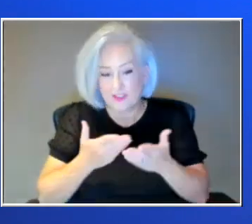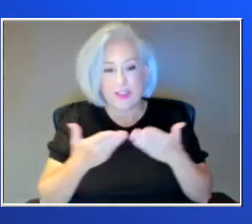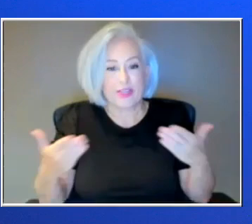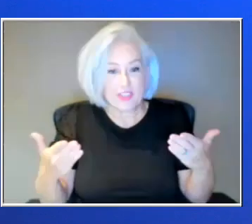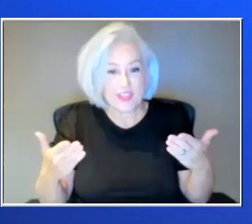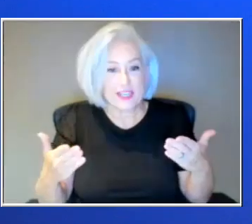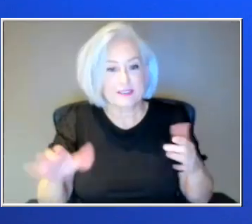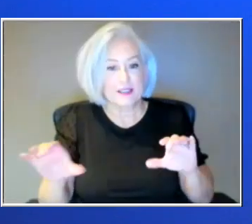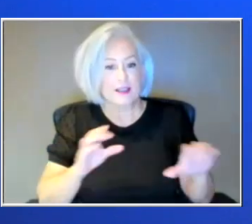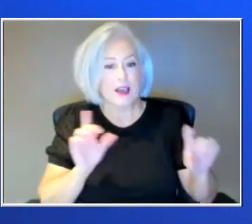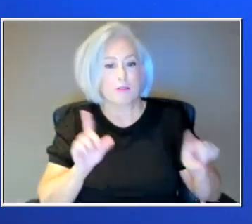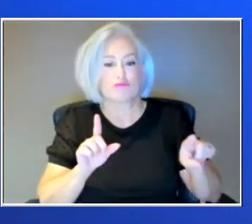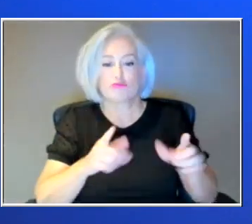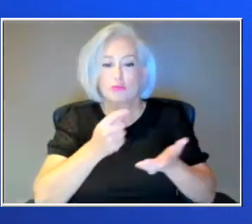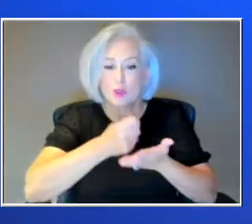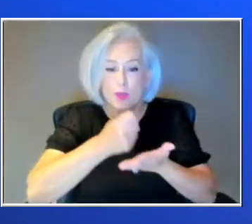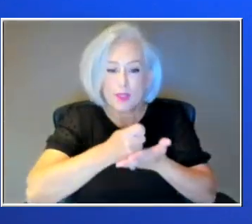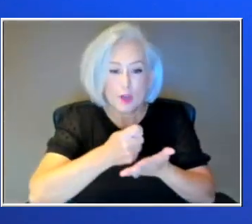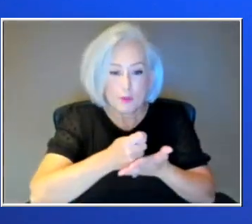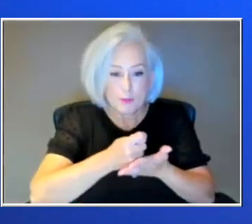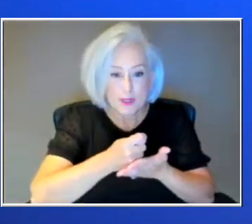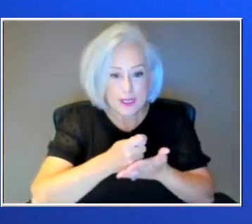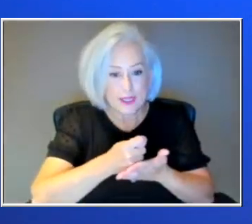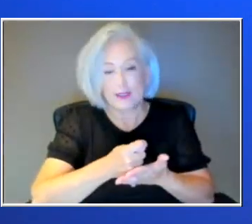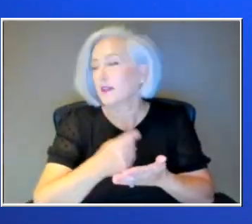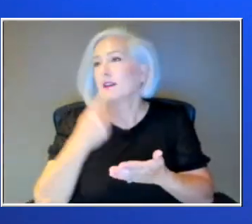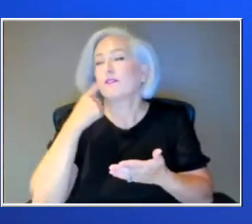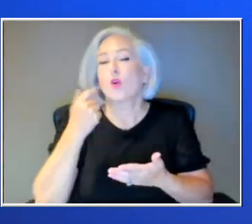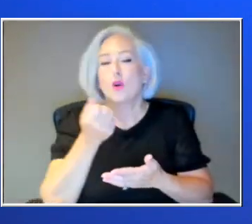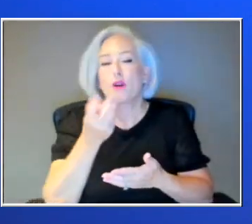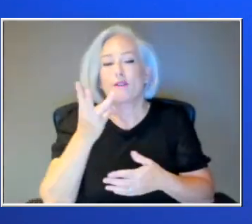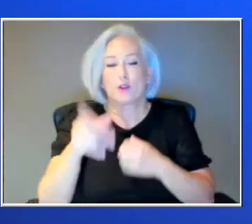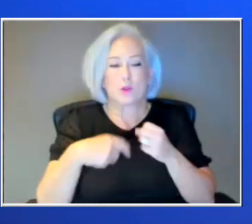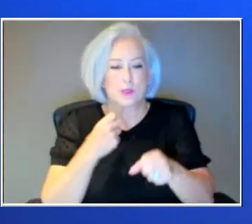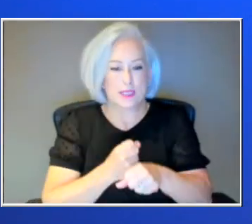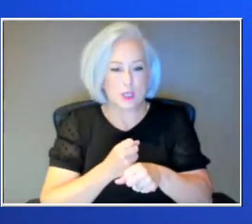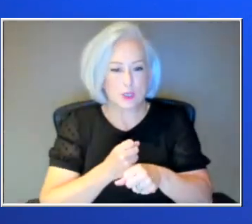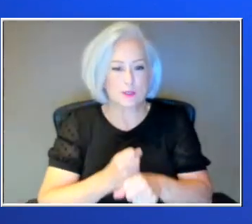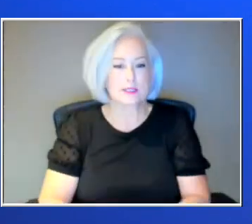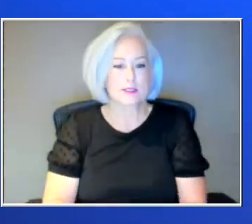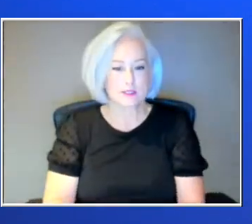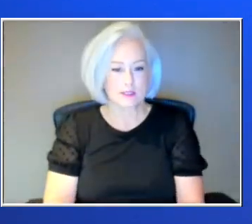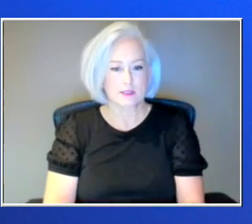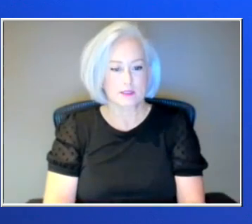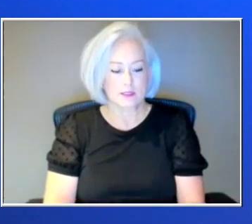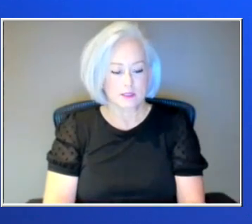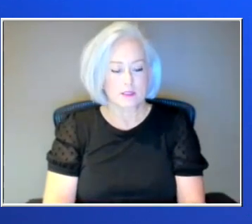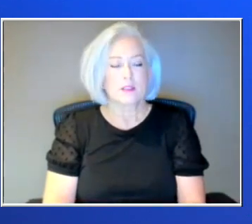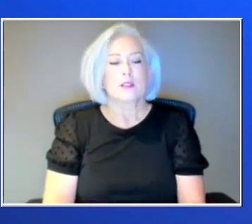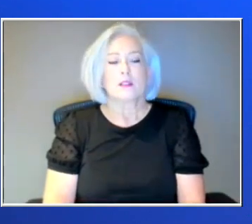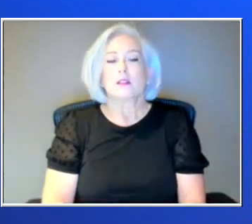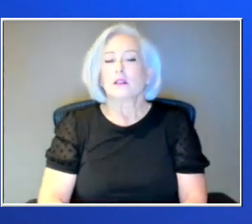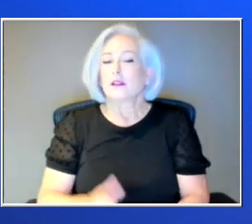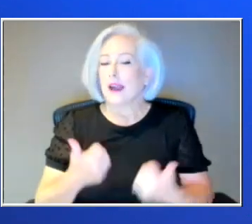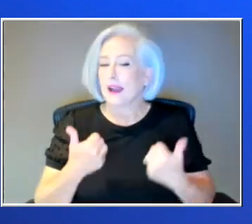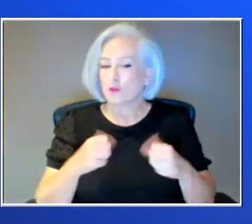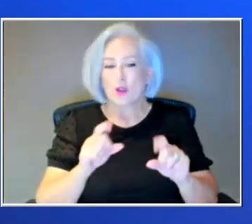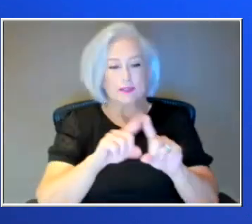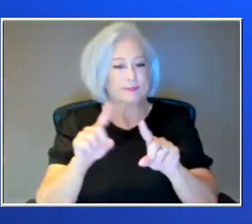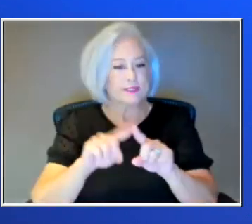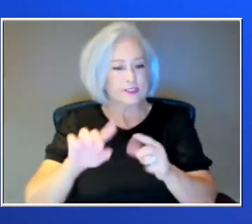therapy, for the last couple years. I've been doing therapy. I've tried different